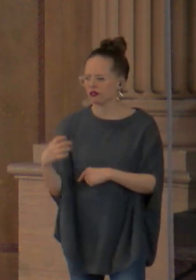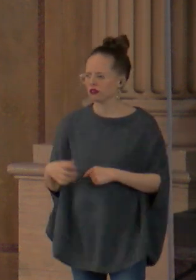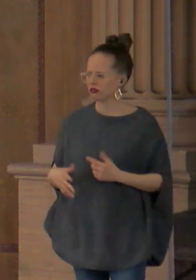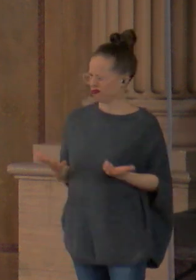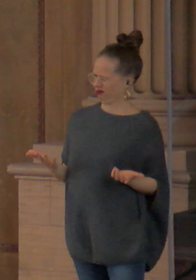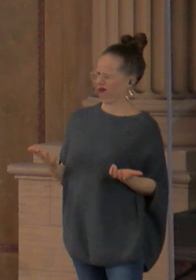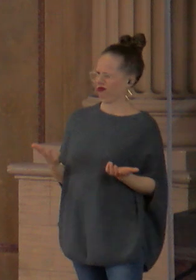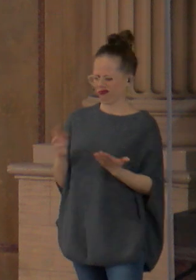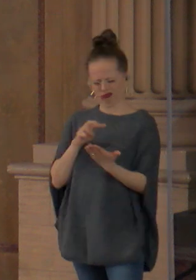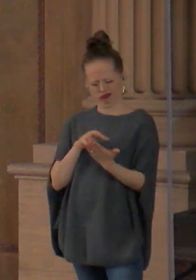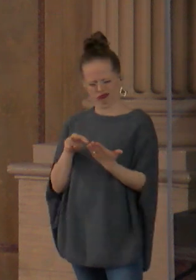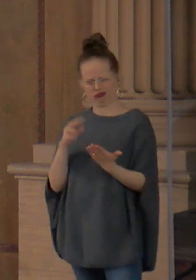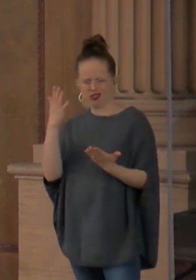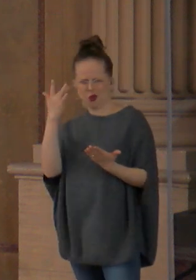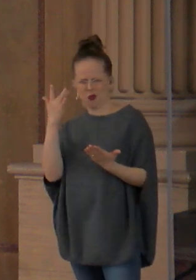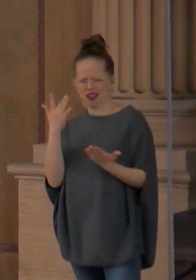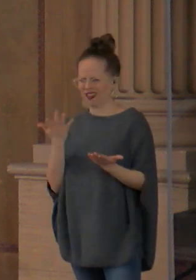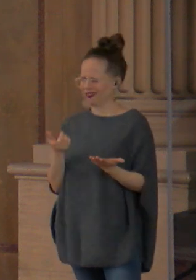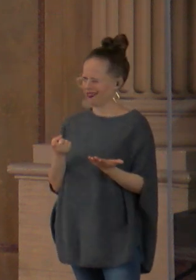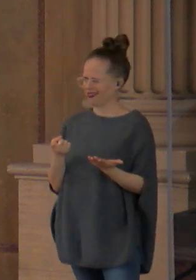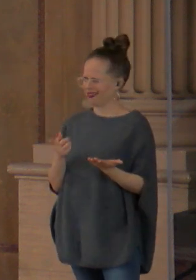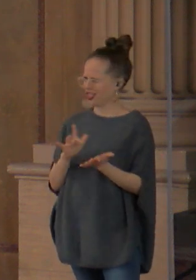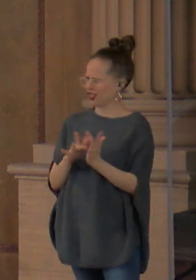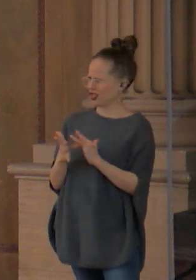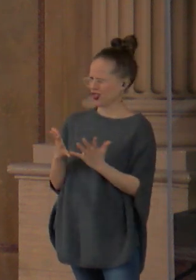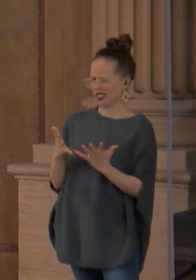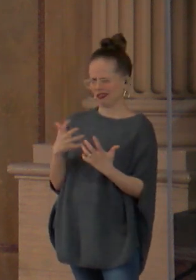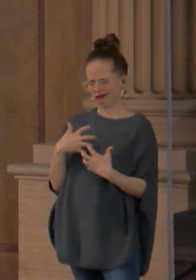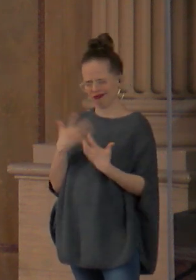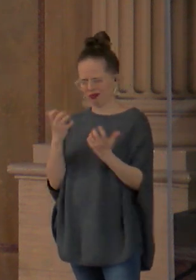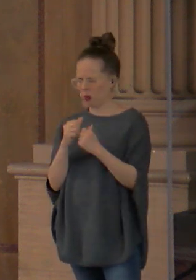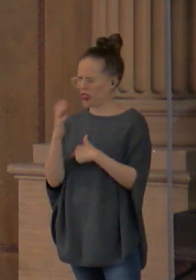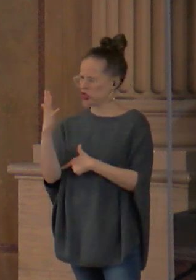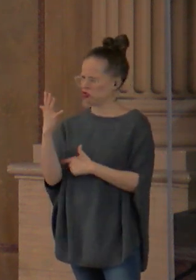So why would like this Jesus that we worship be so mad at a tree?